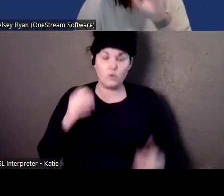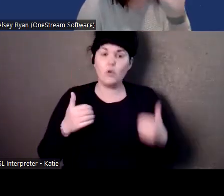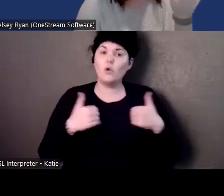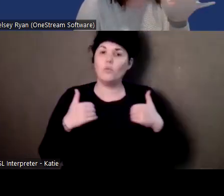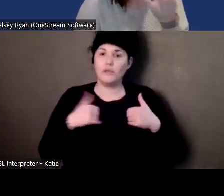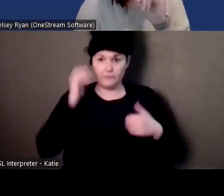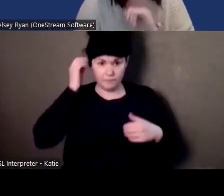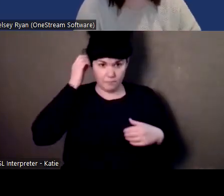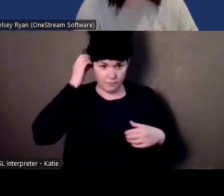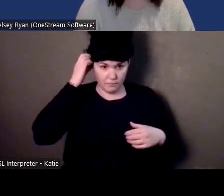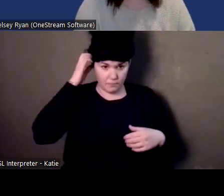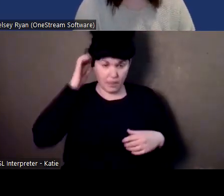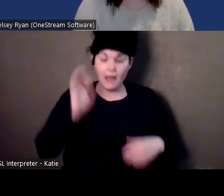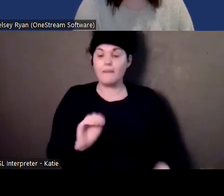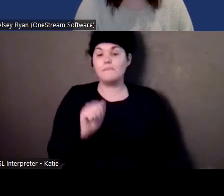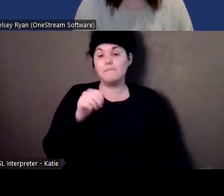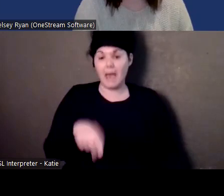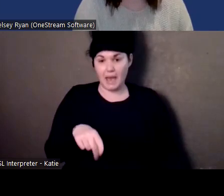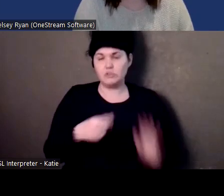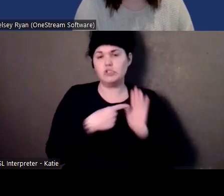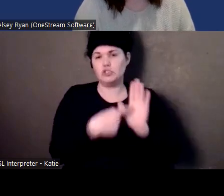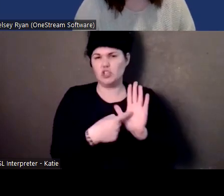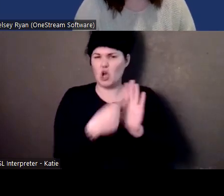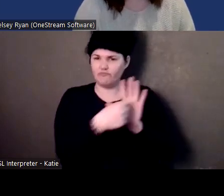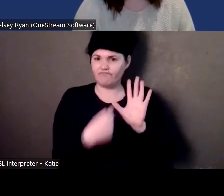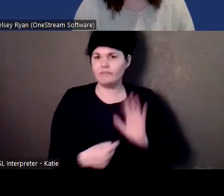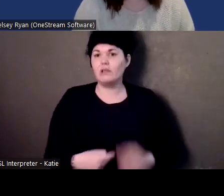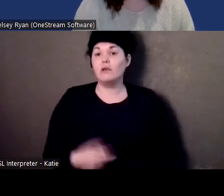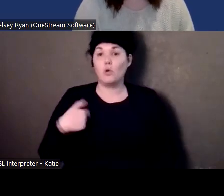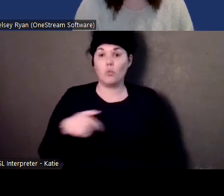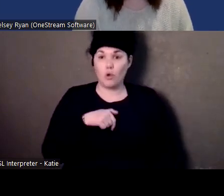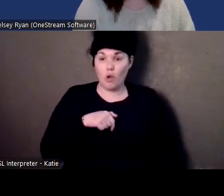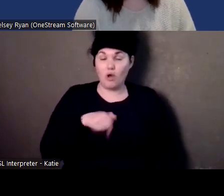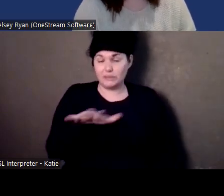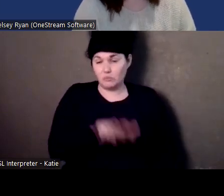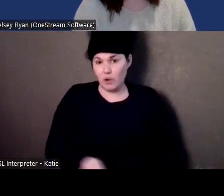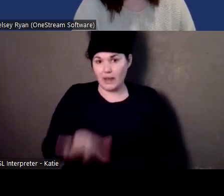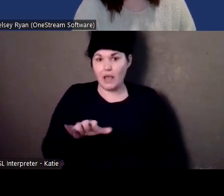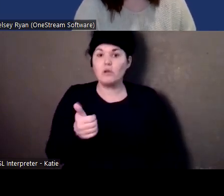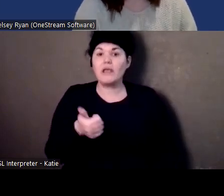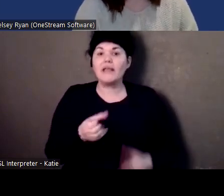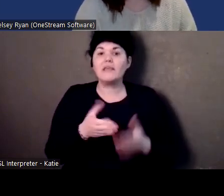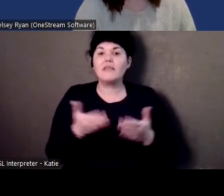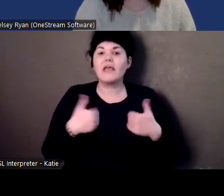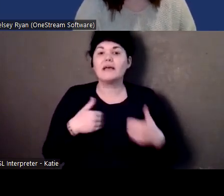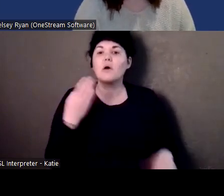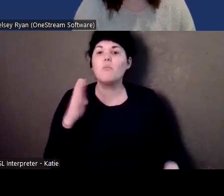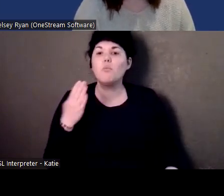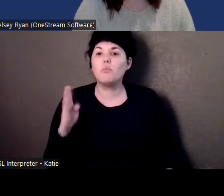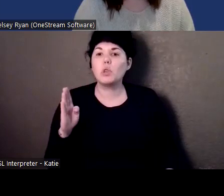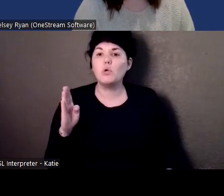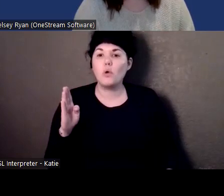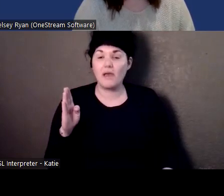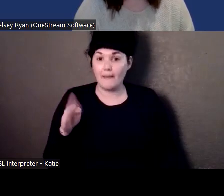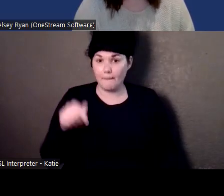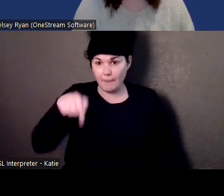of the locations so that you can see kind of where we're all spread out. Anything with the blue pin represents our office location.